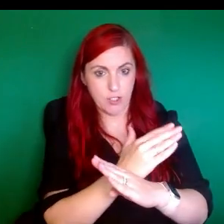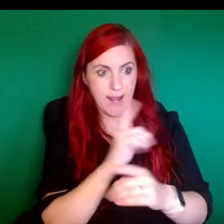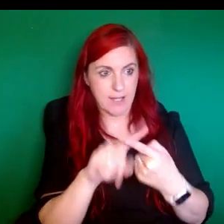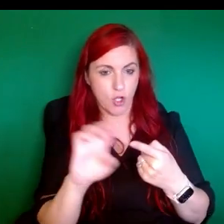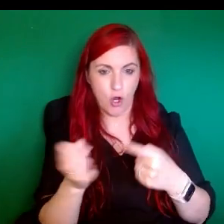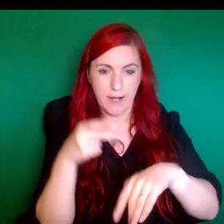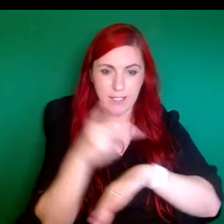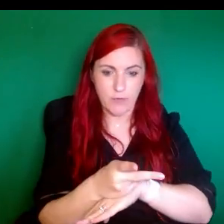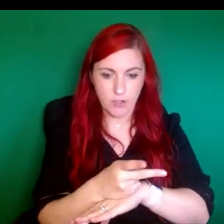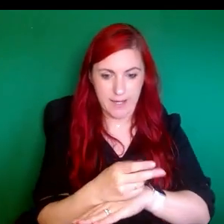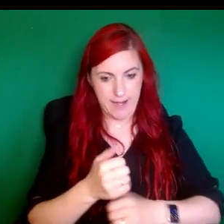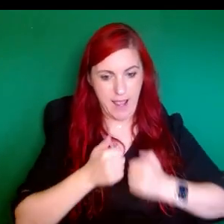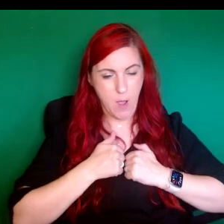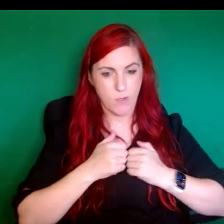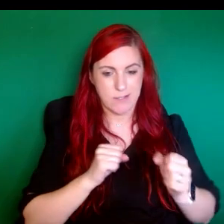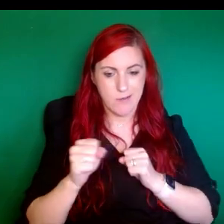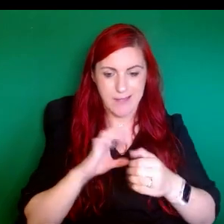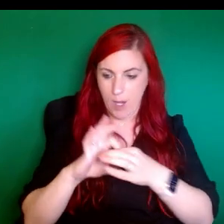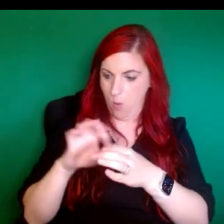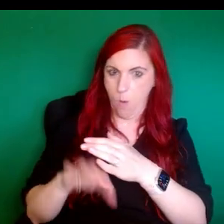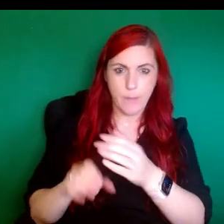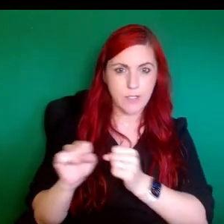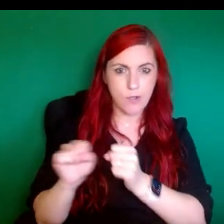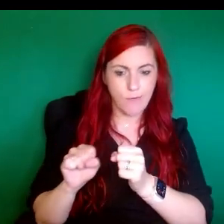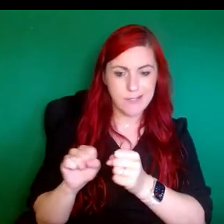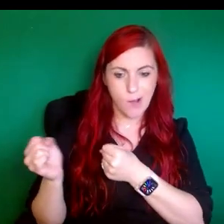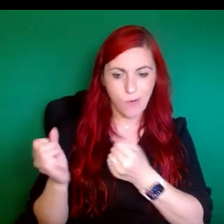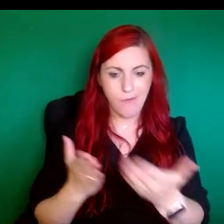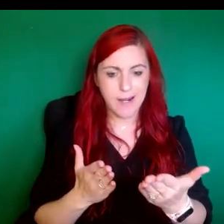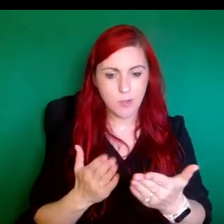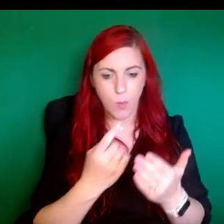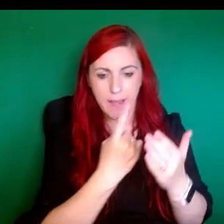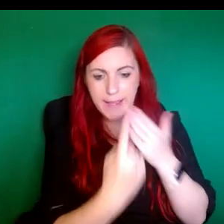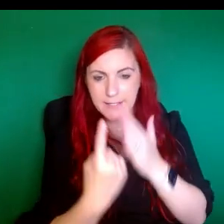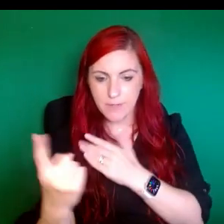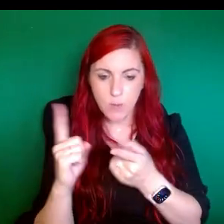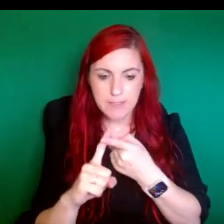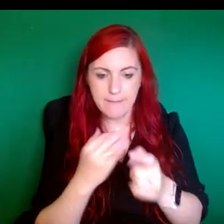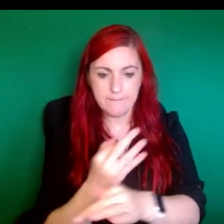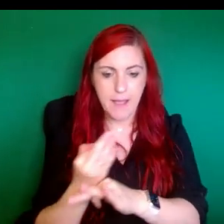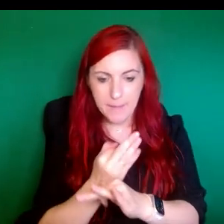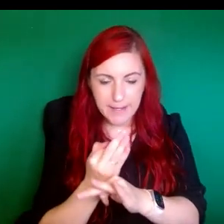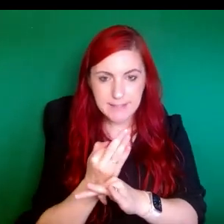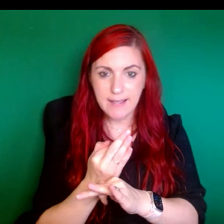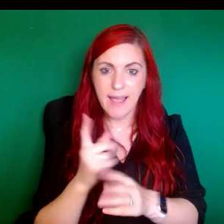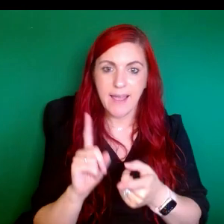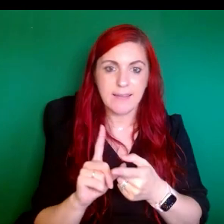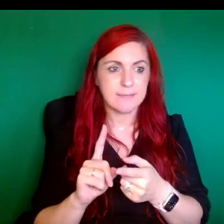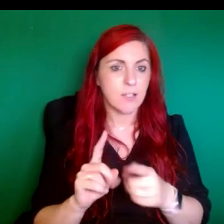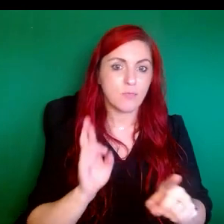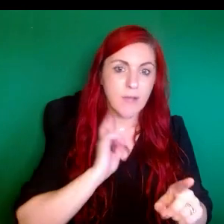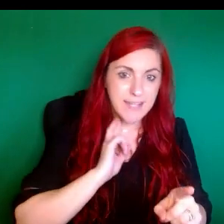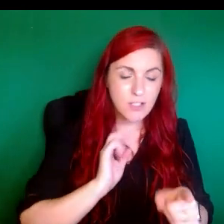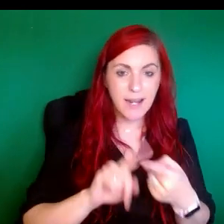services are provided to individuals and also to families, and there are residential and non-residential services. So I could come up with quite a